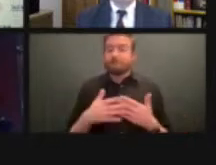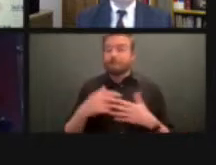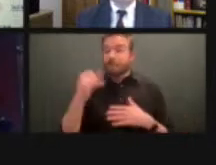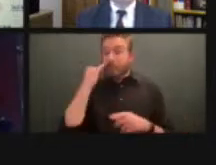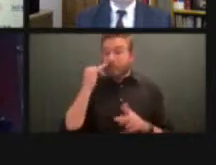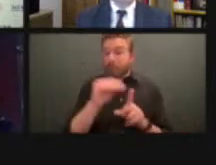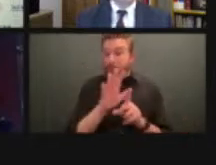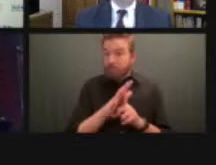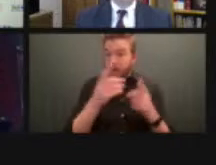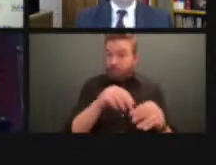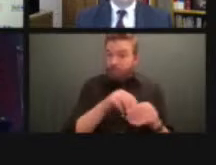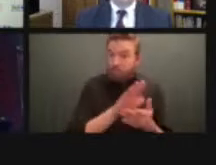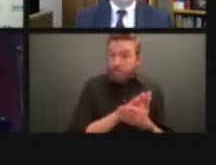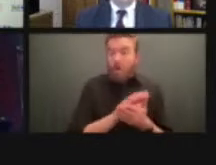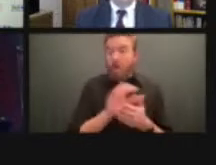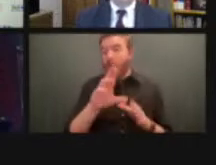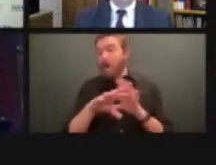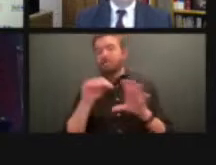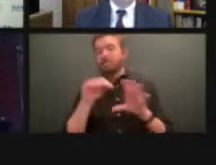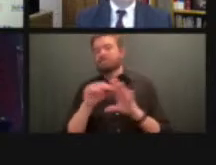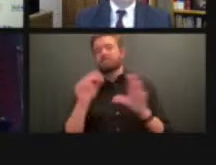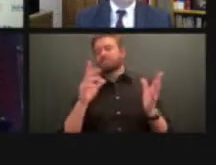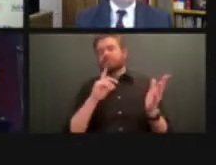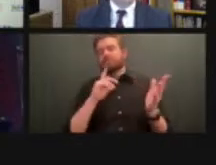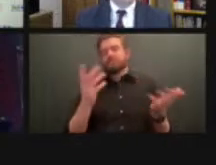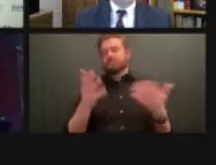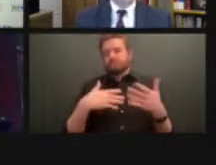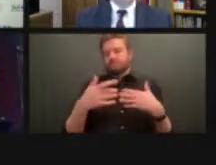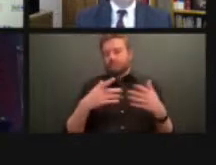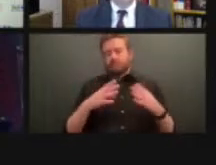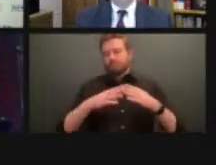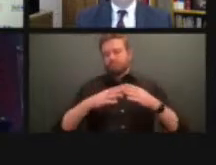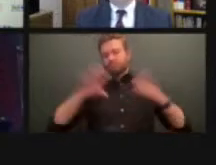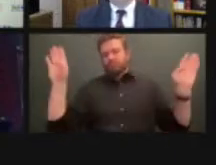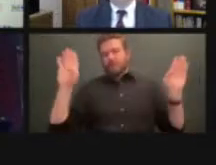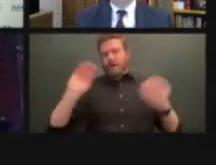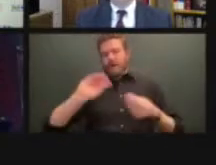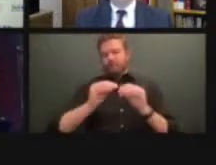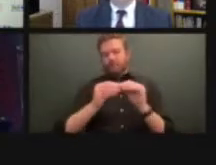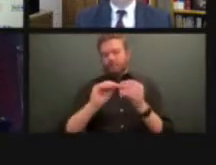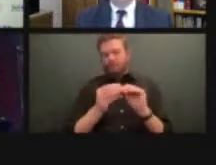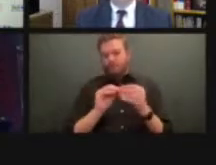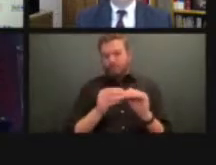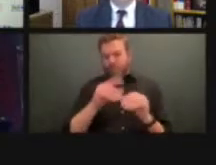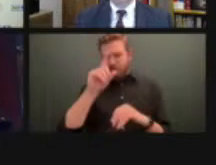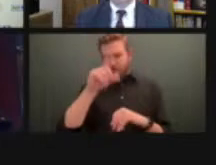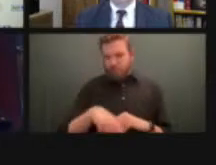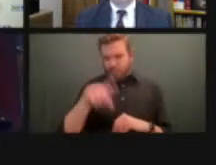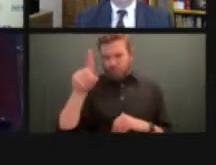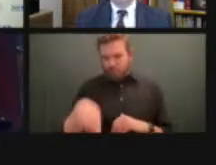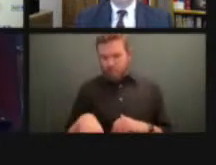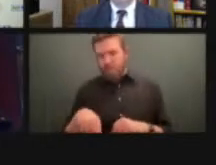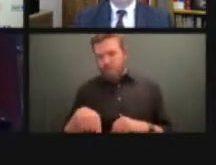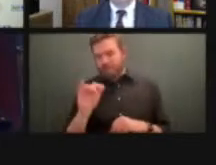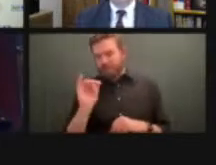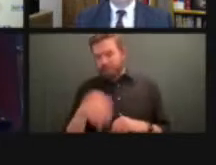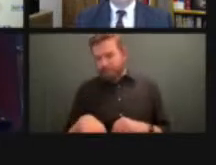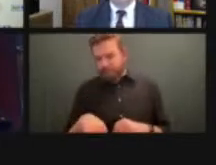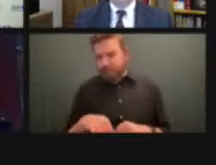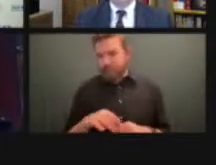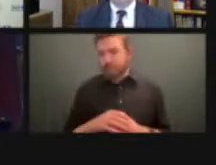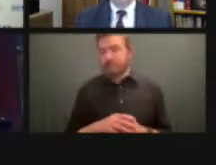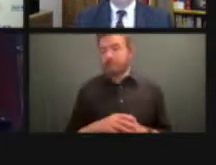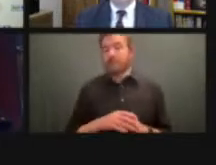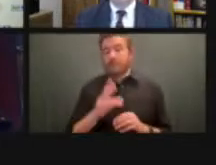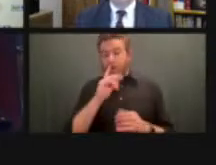between in-school transmission or from other location. And by the way, let's also acknowledge the last column is for a partial week